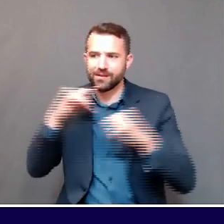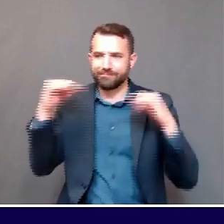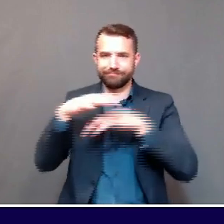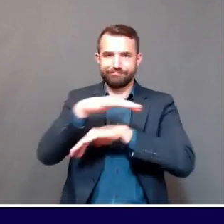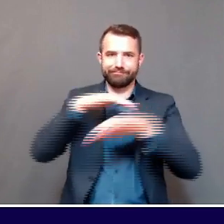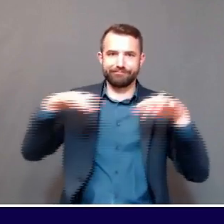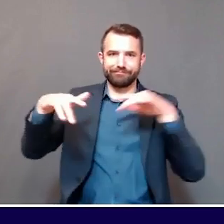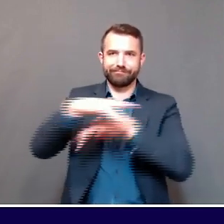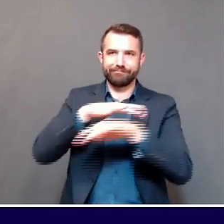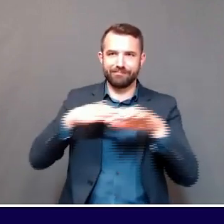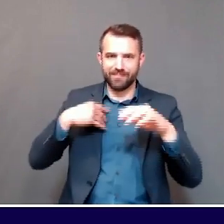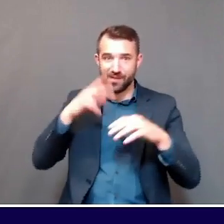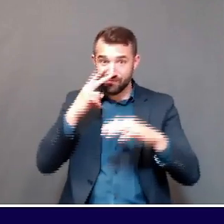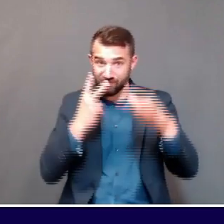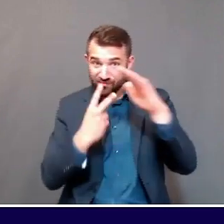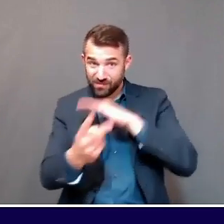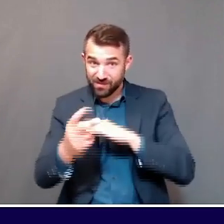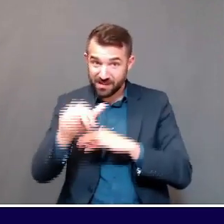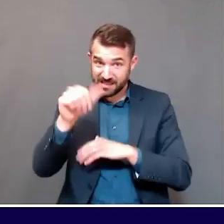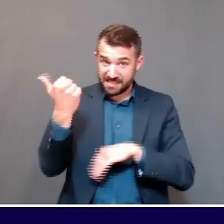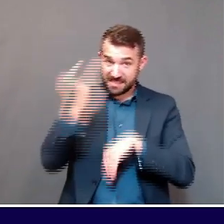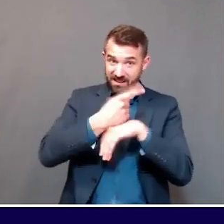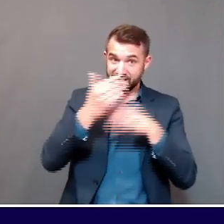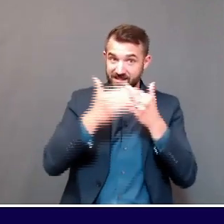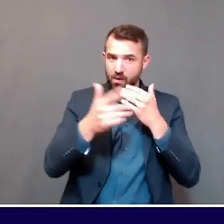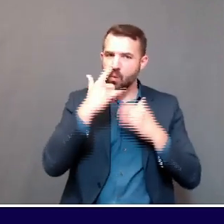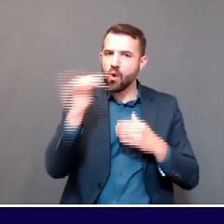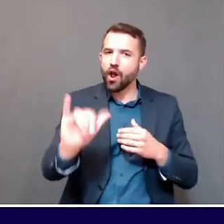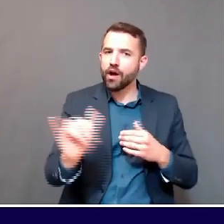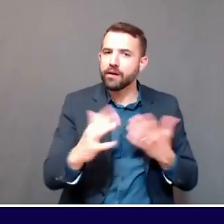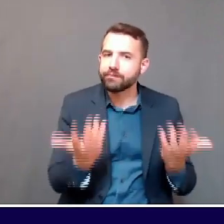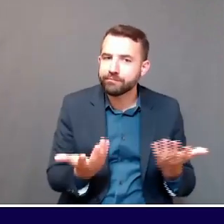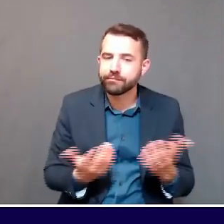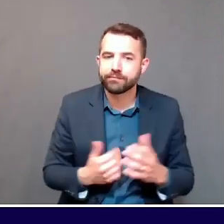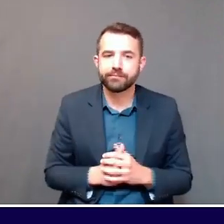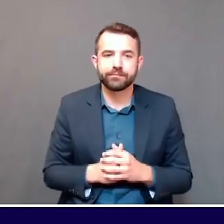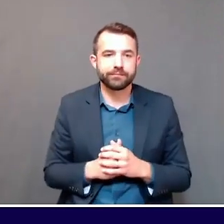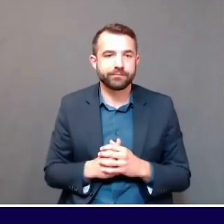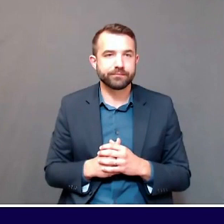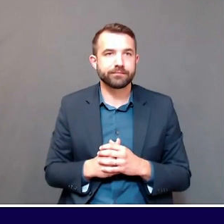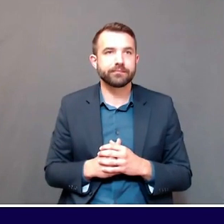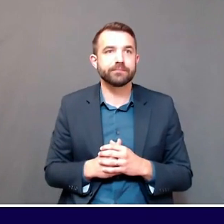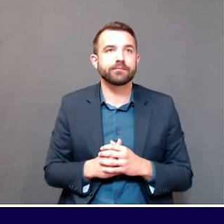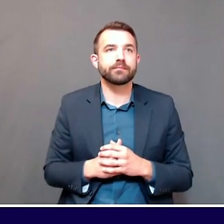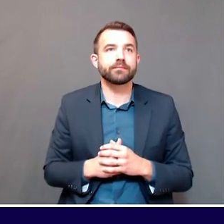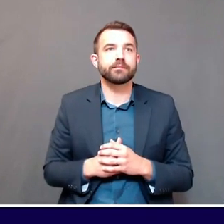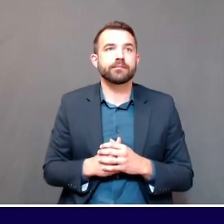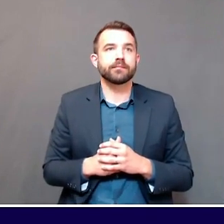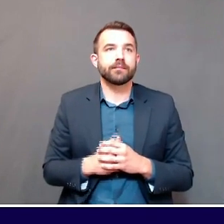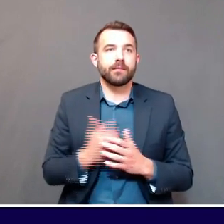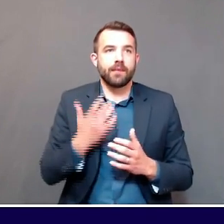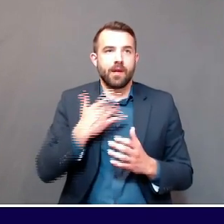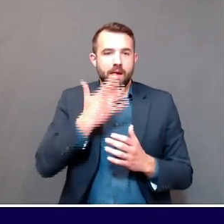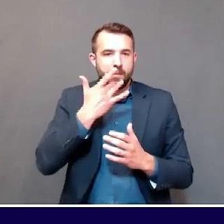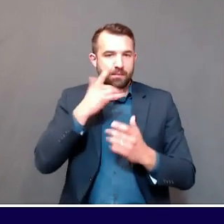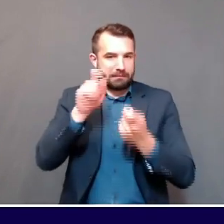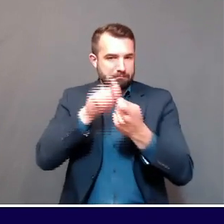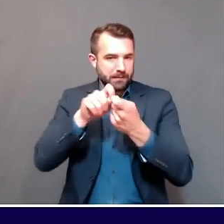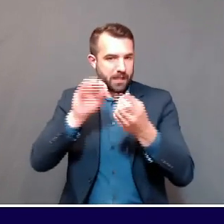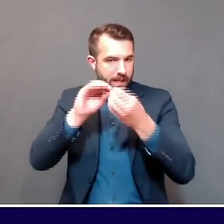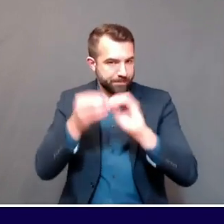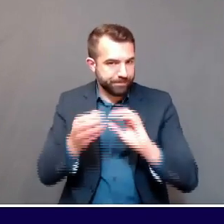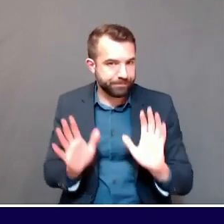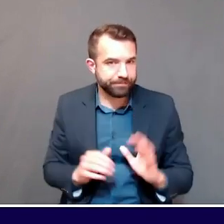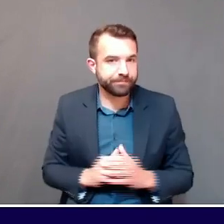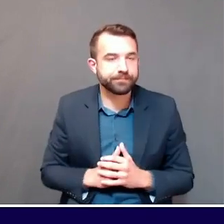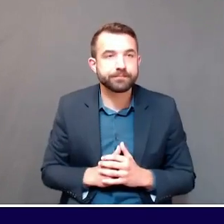from now? Kevin, we'll run the exact number or the more precise number with respect to percentage of